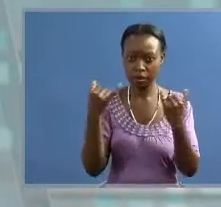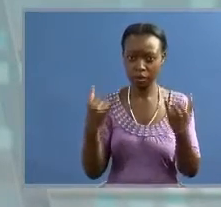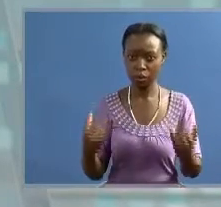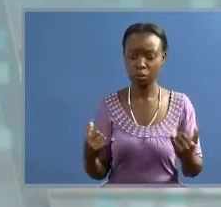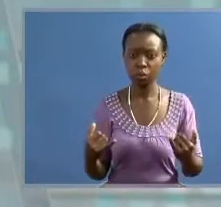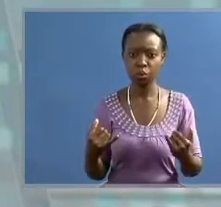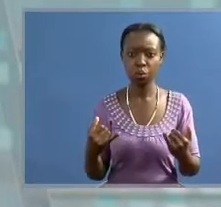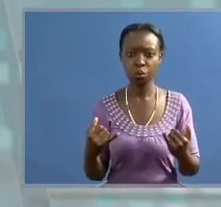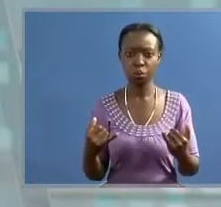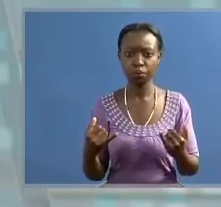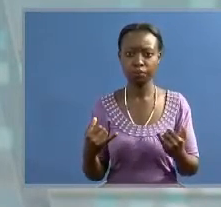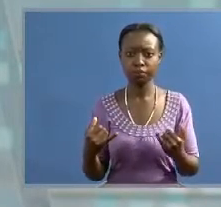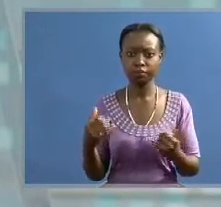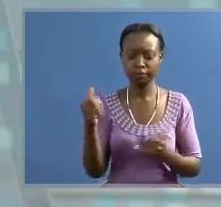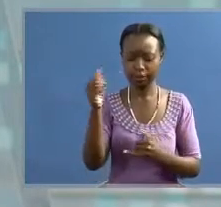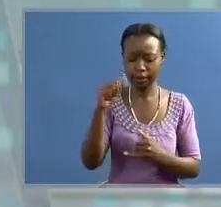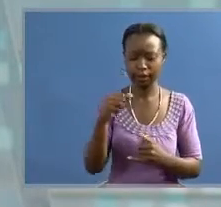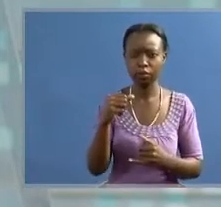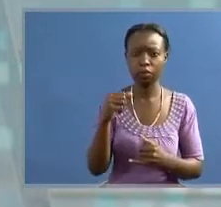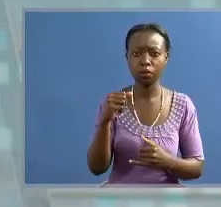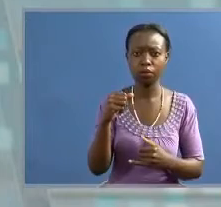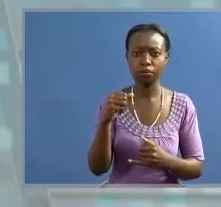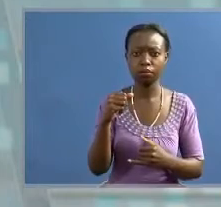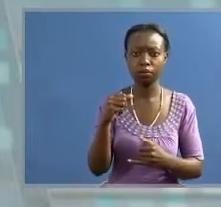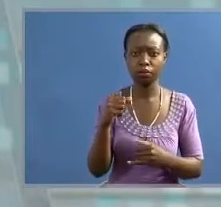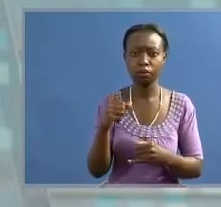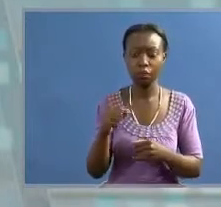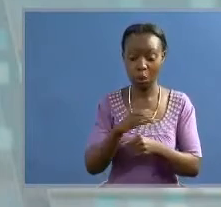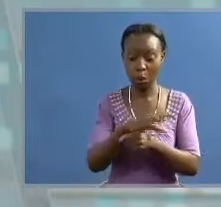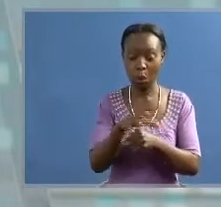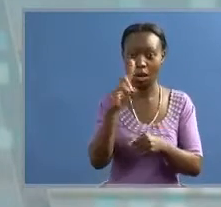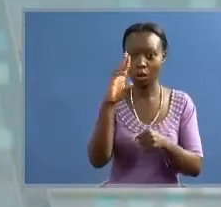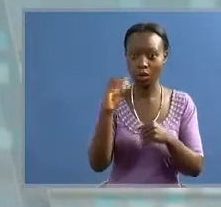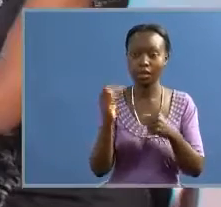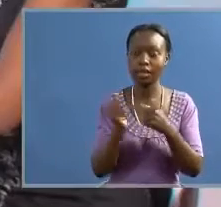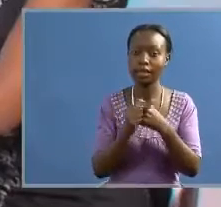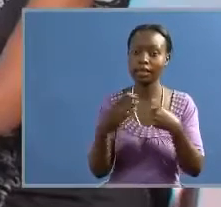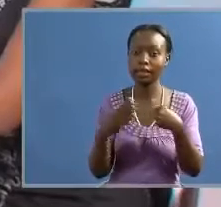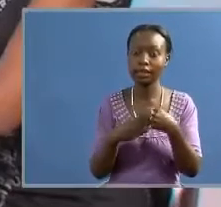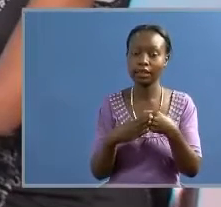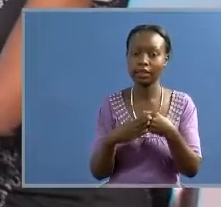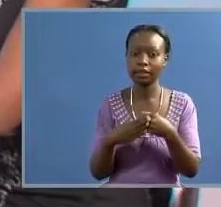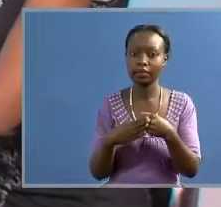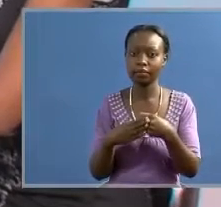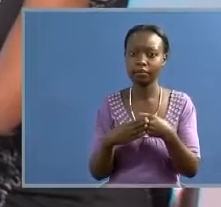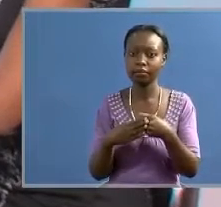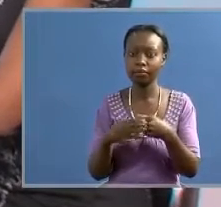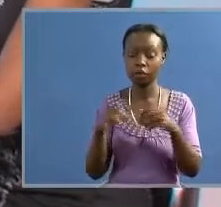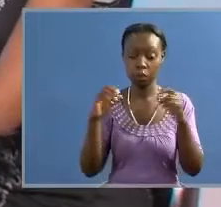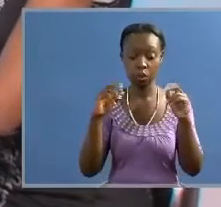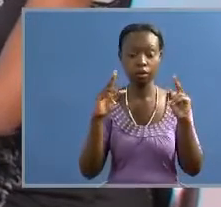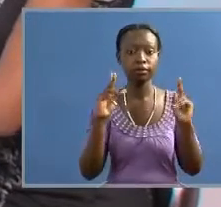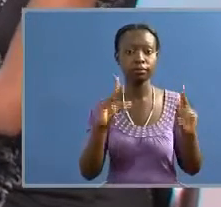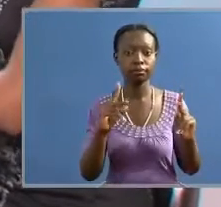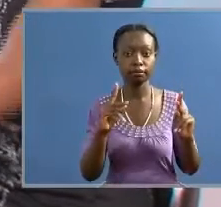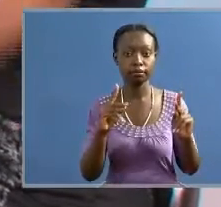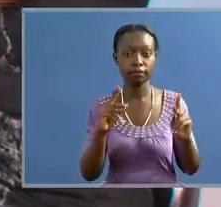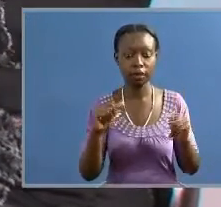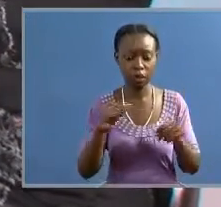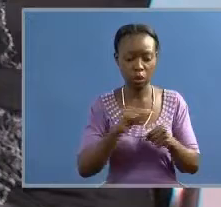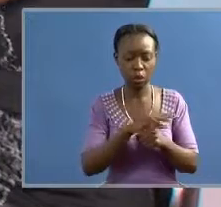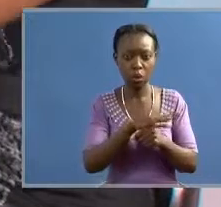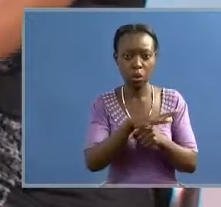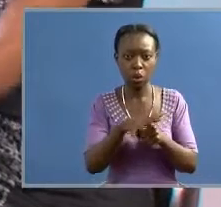COVID-19, coronavirus disease 2019. Okay. The coronavirus disease